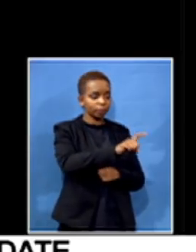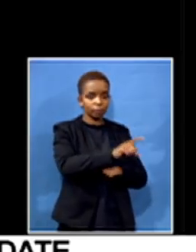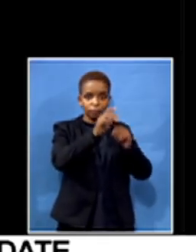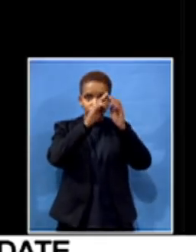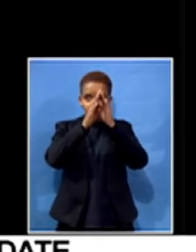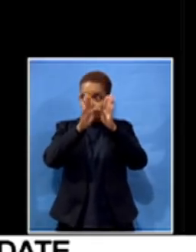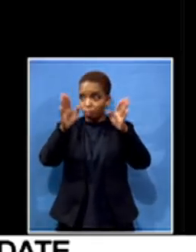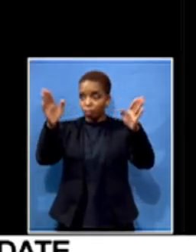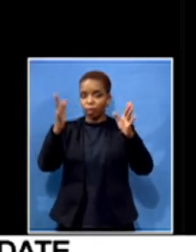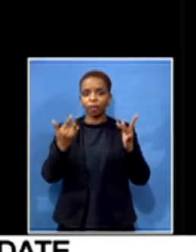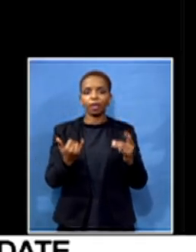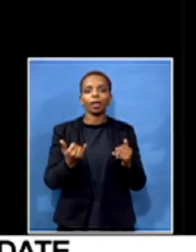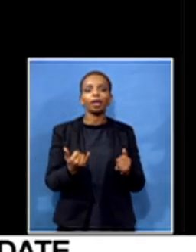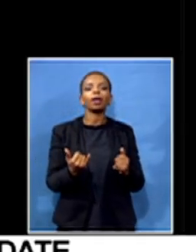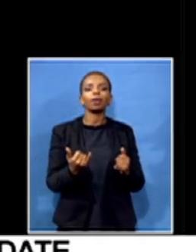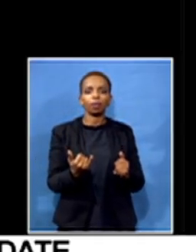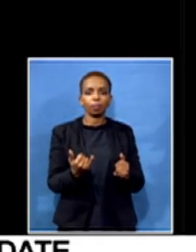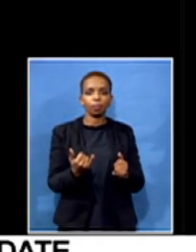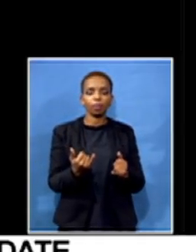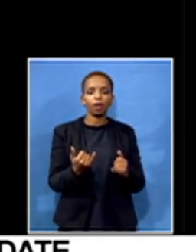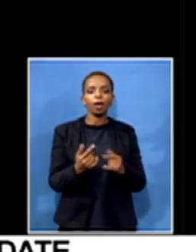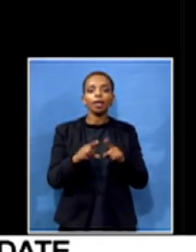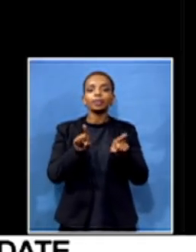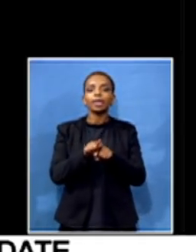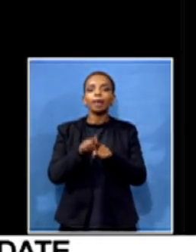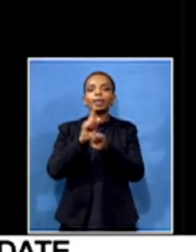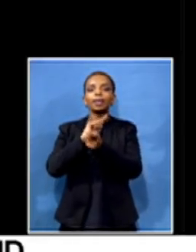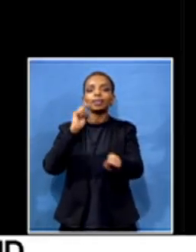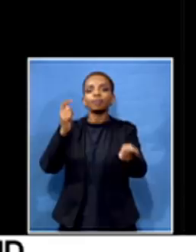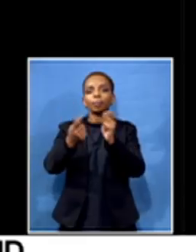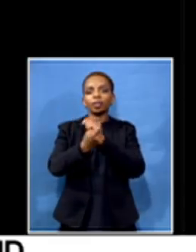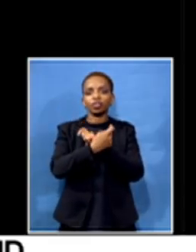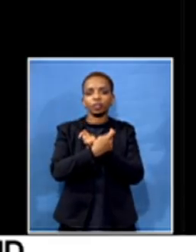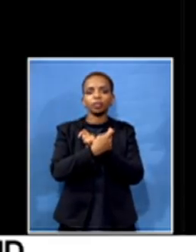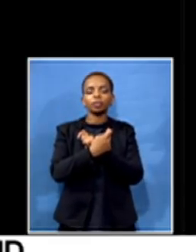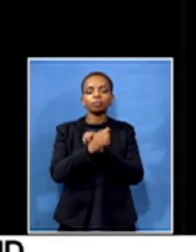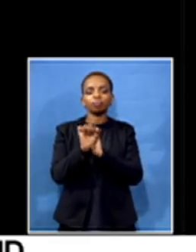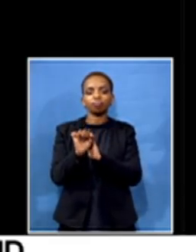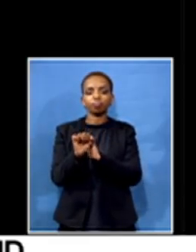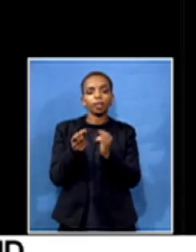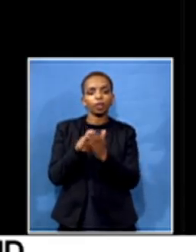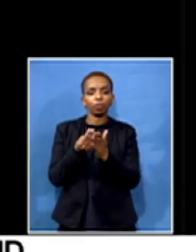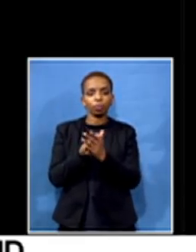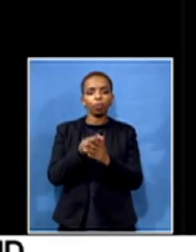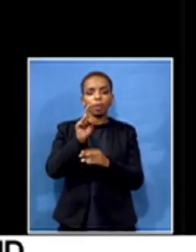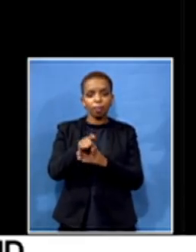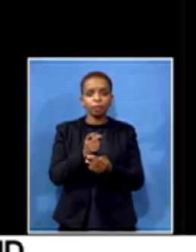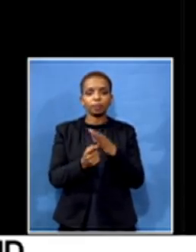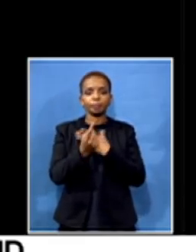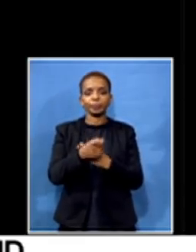ownership of the economy, and the transformation of our economy has to take